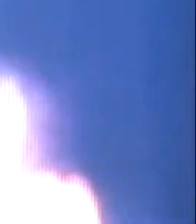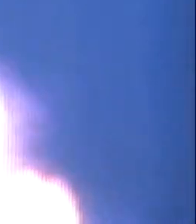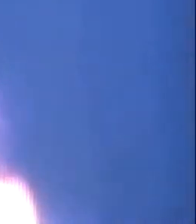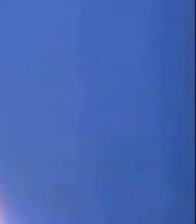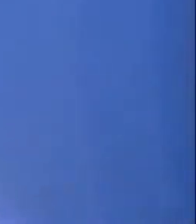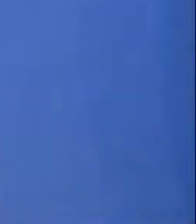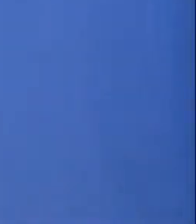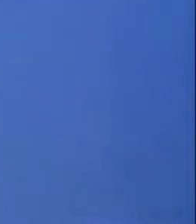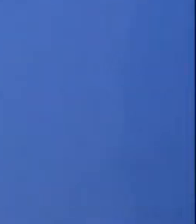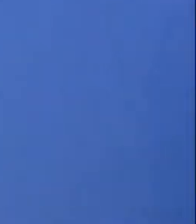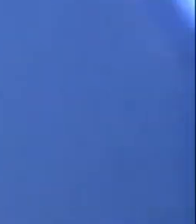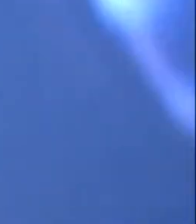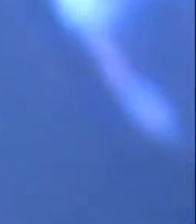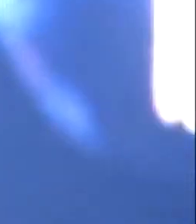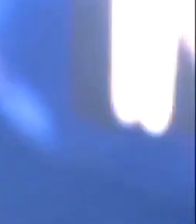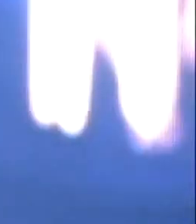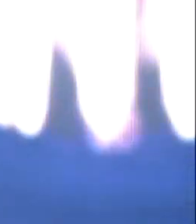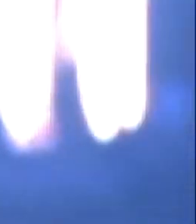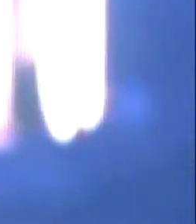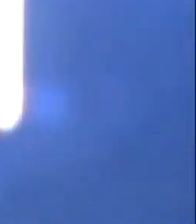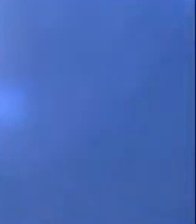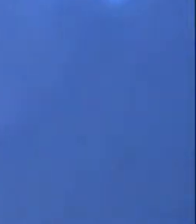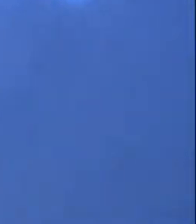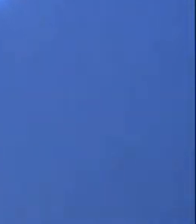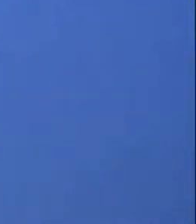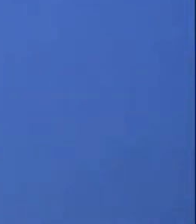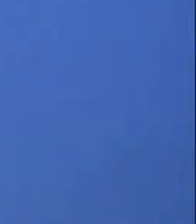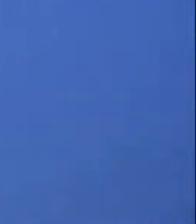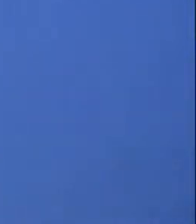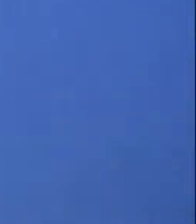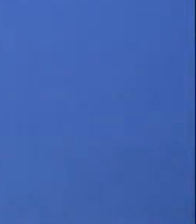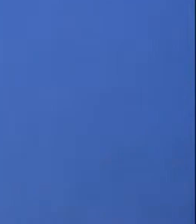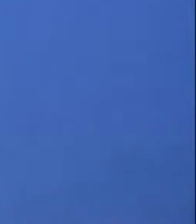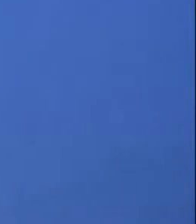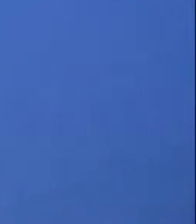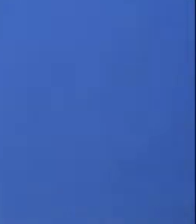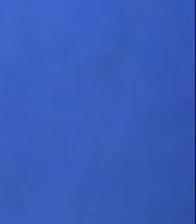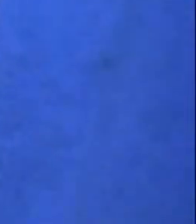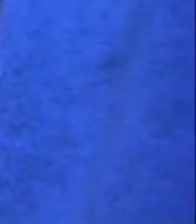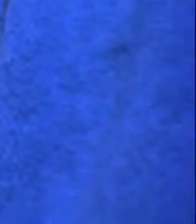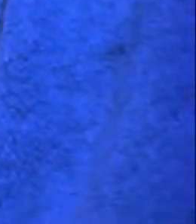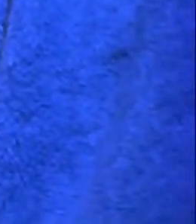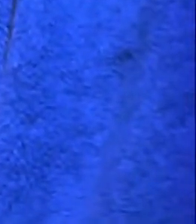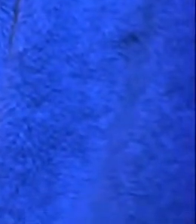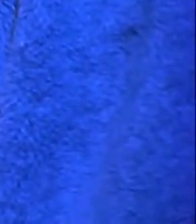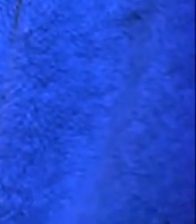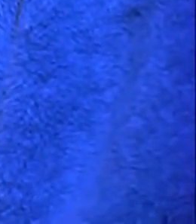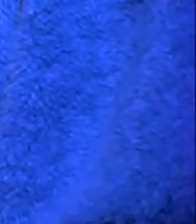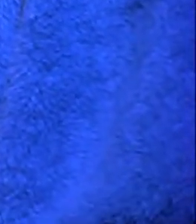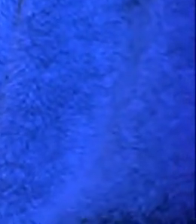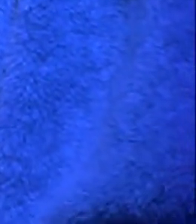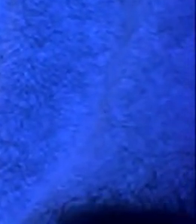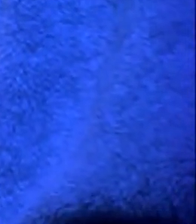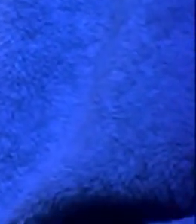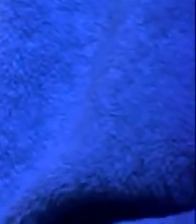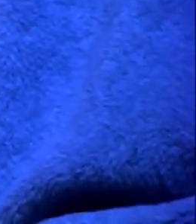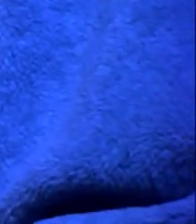You are our protector, mighty God. You are the living word.